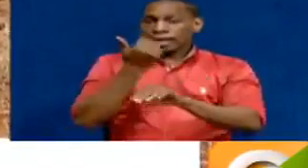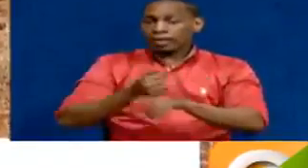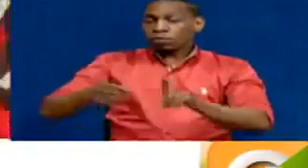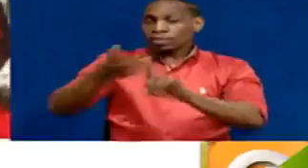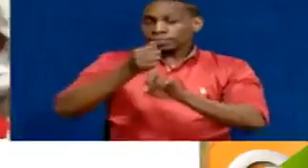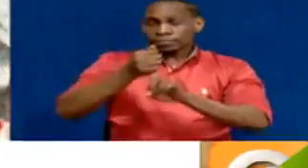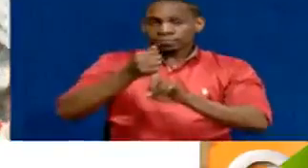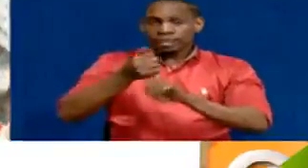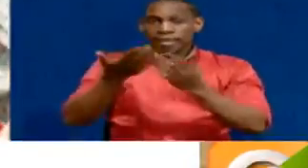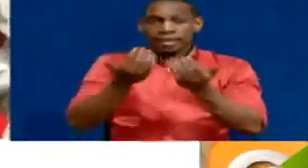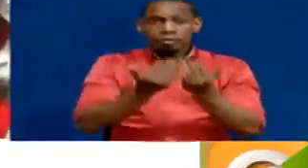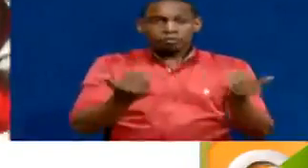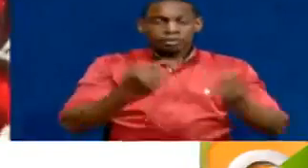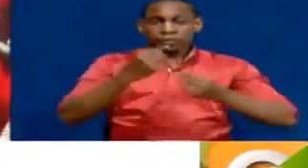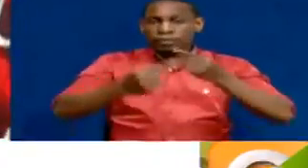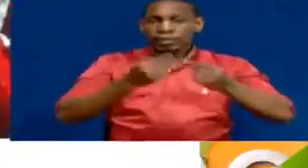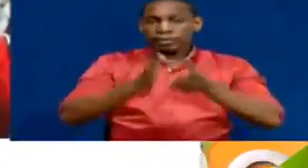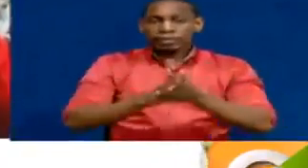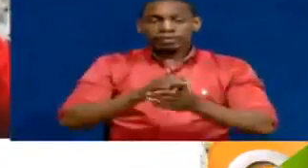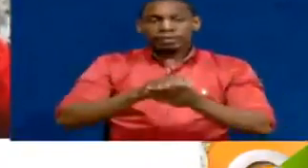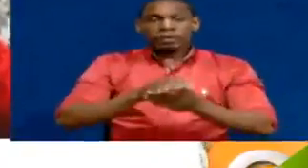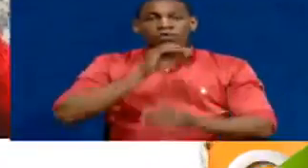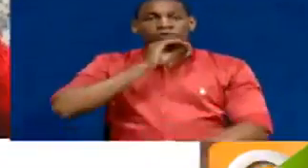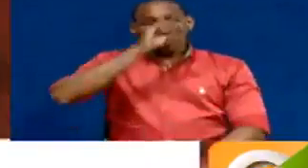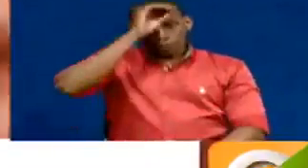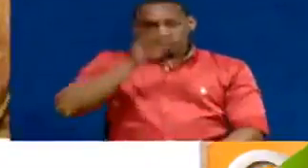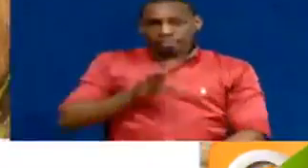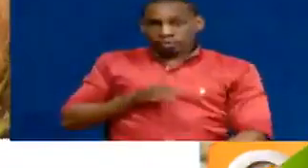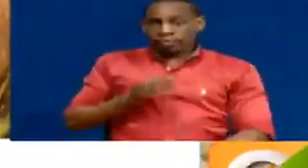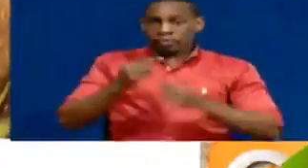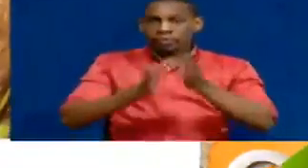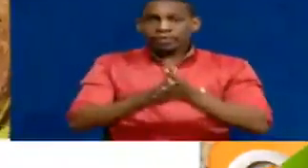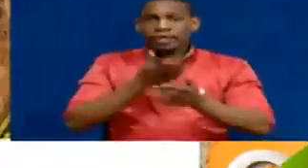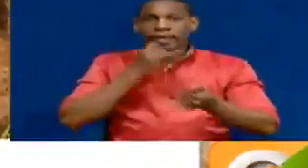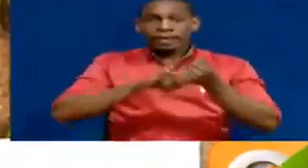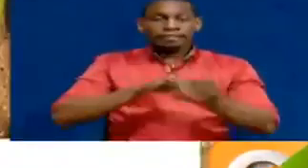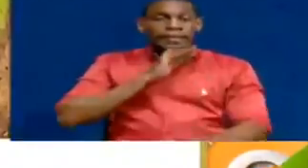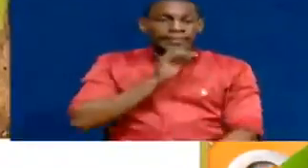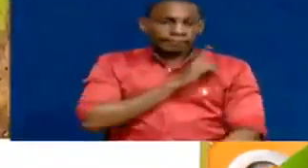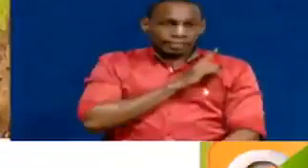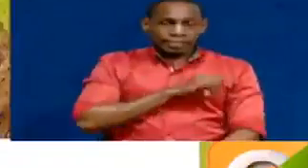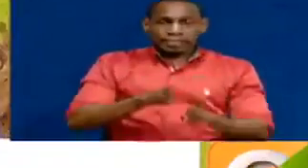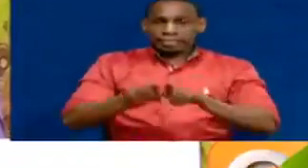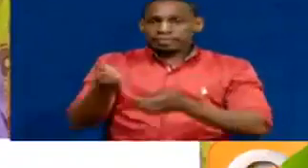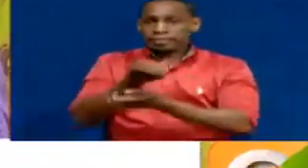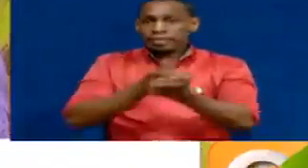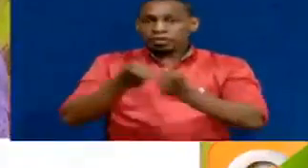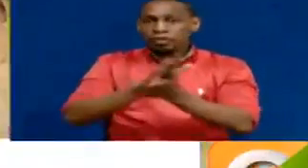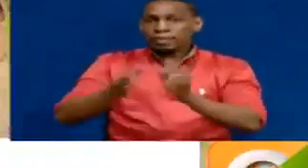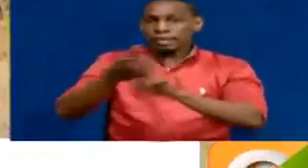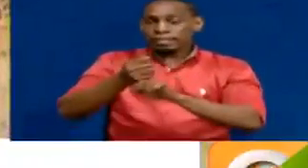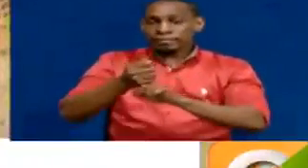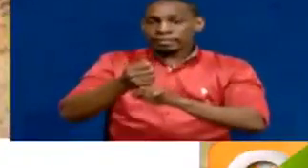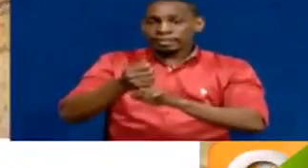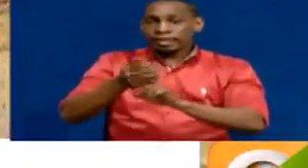come by, then children will continue being orphans, women will continue becoming widows, and the economic gains that